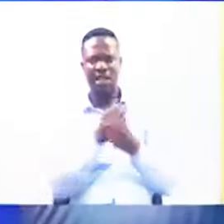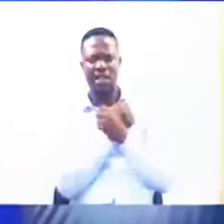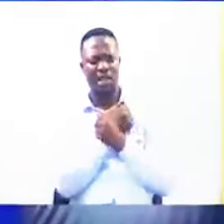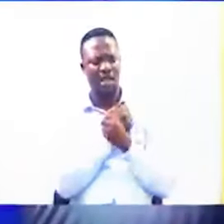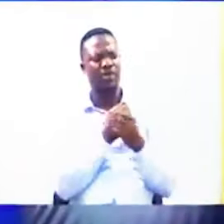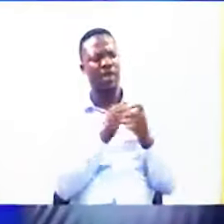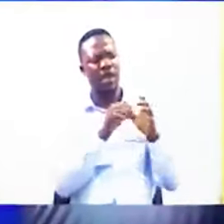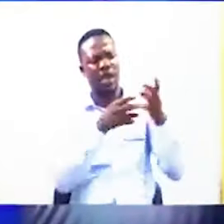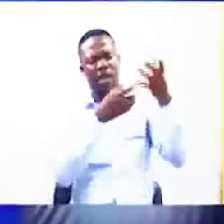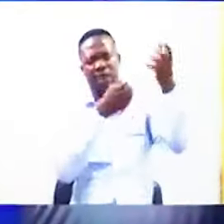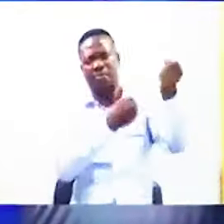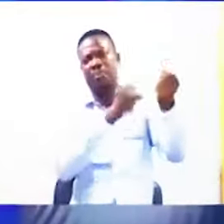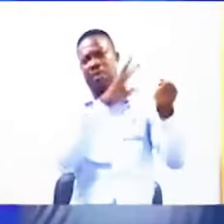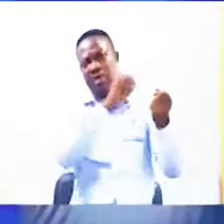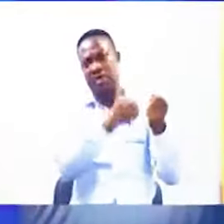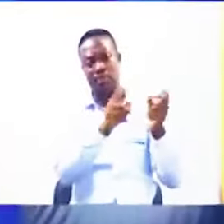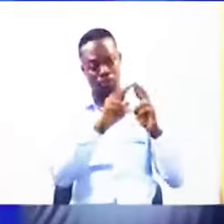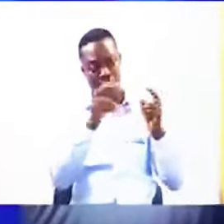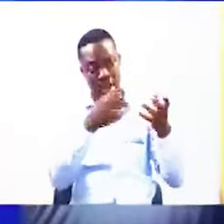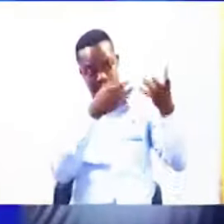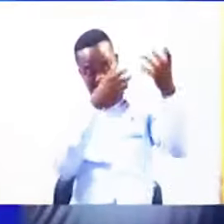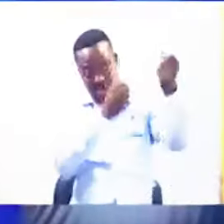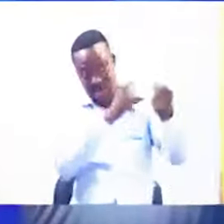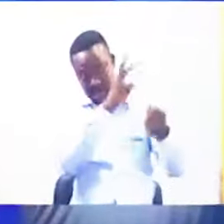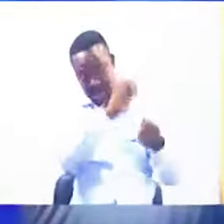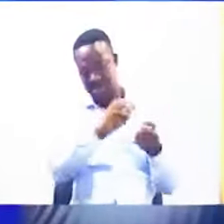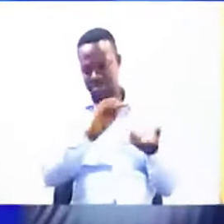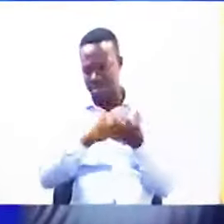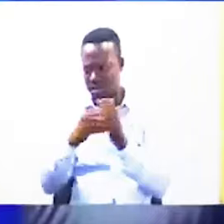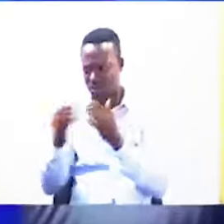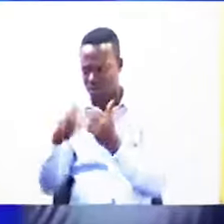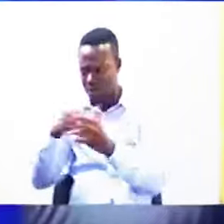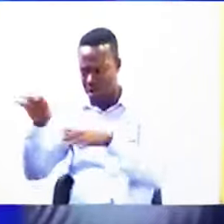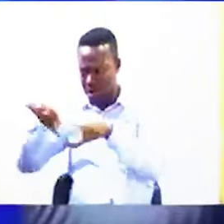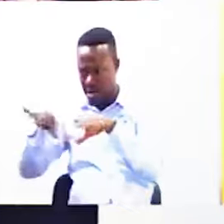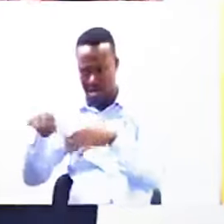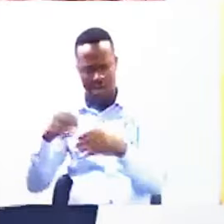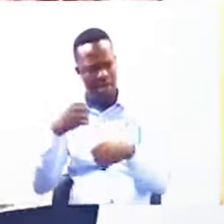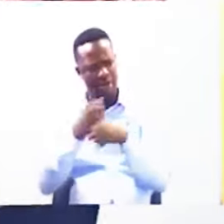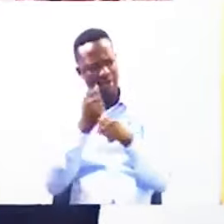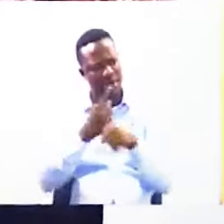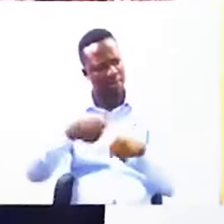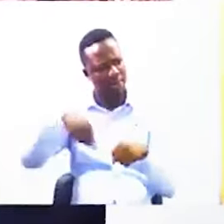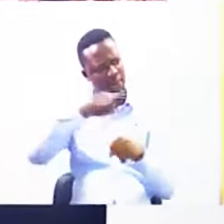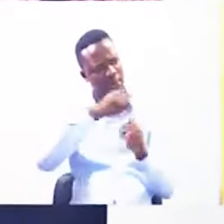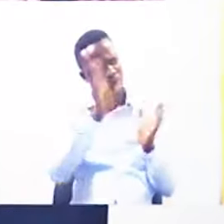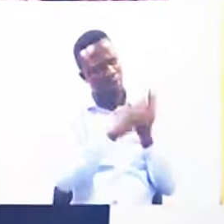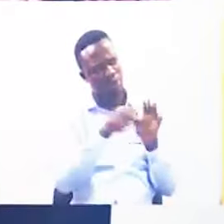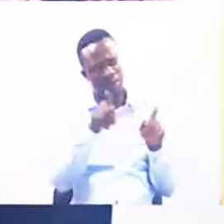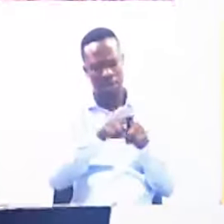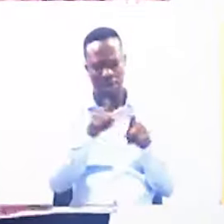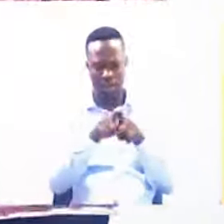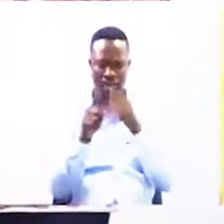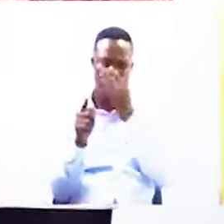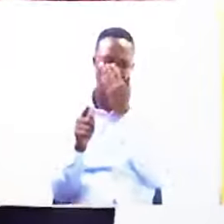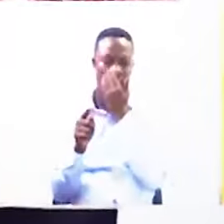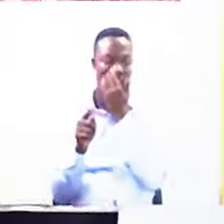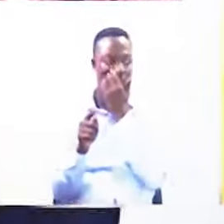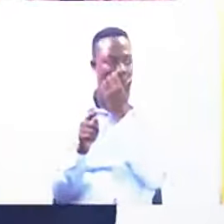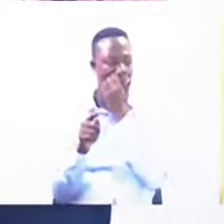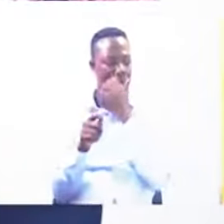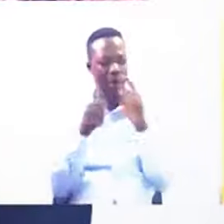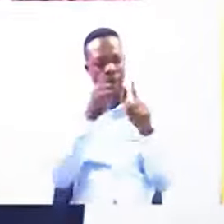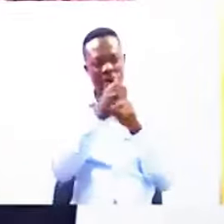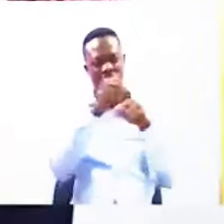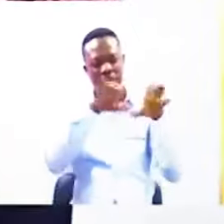his actions had great implications on others, including Barnabas.